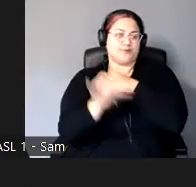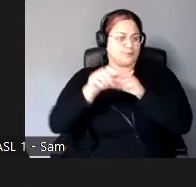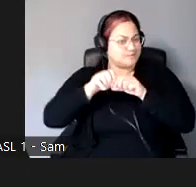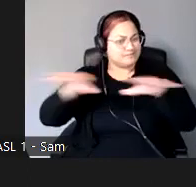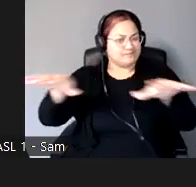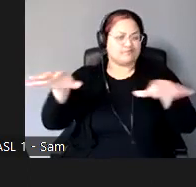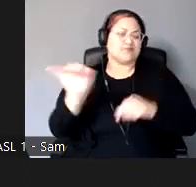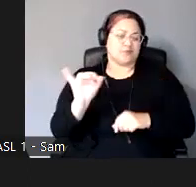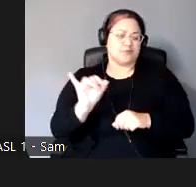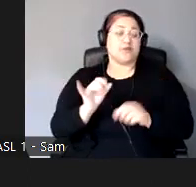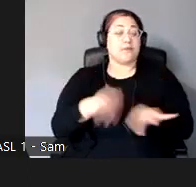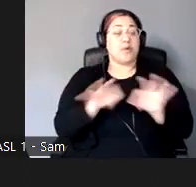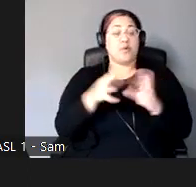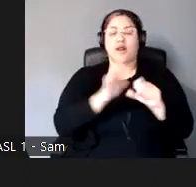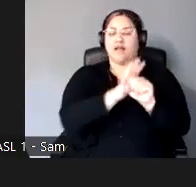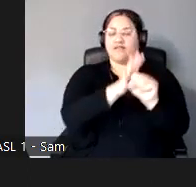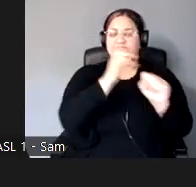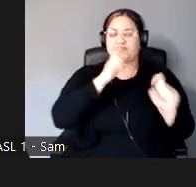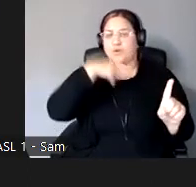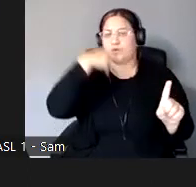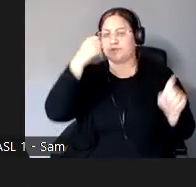for older adults in Ontario.